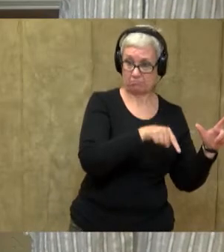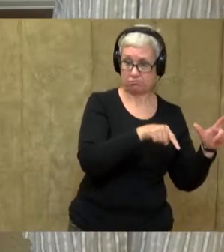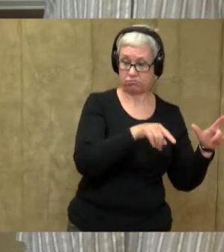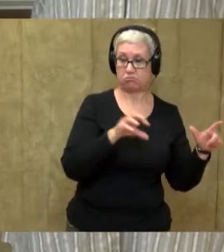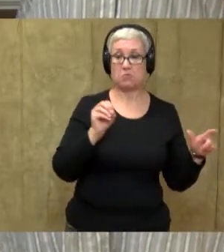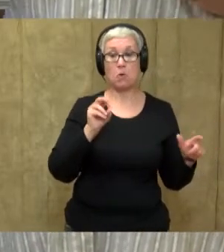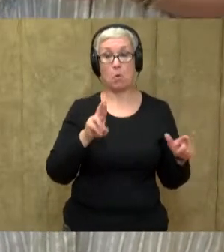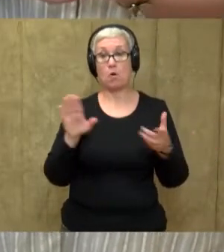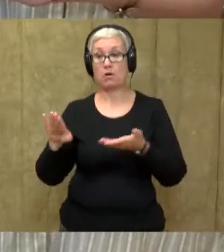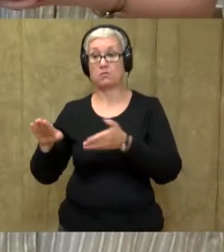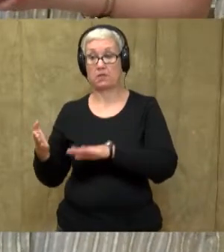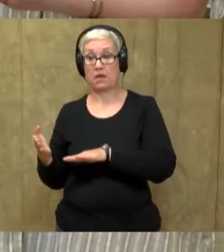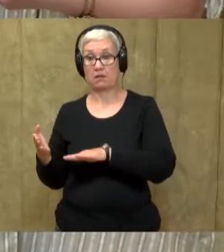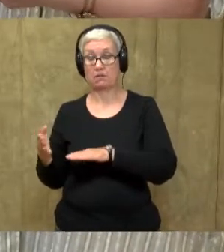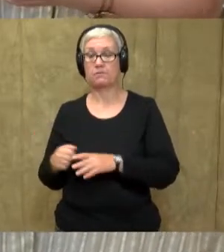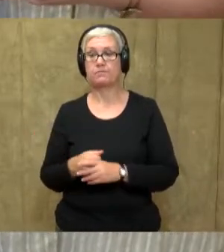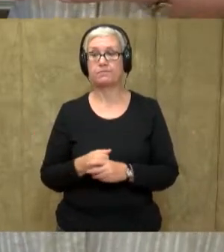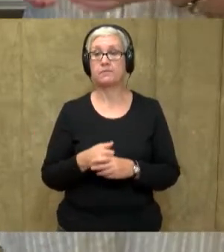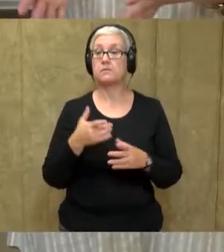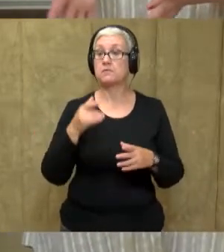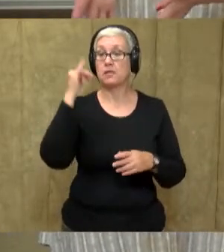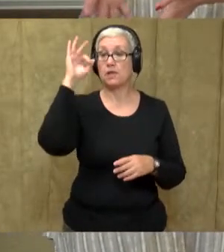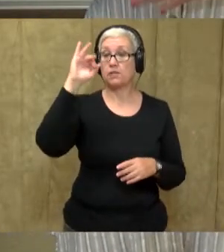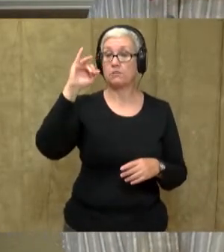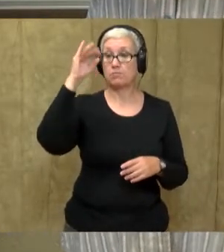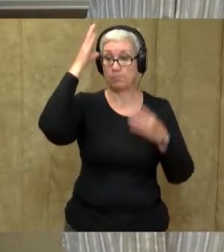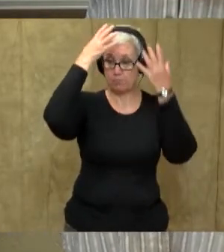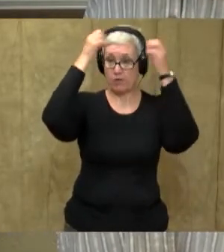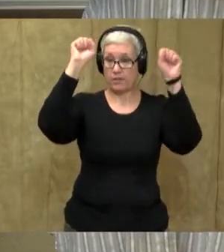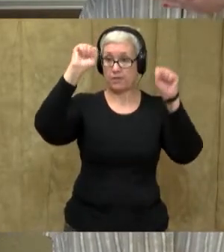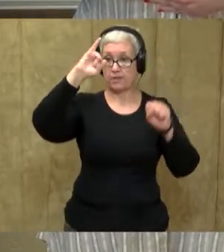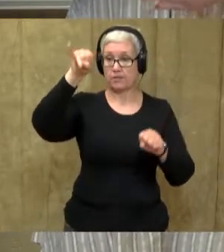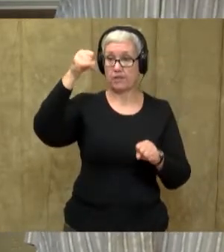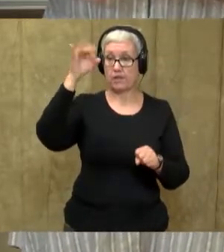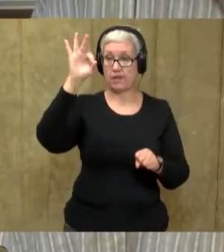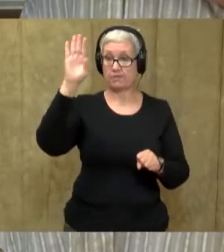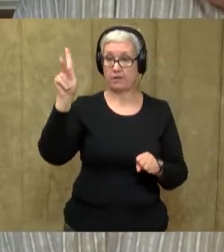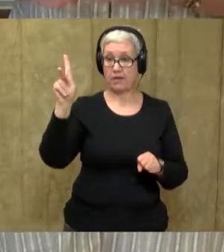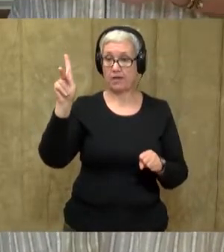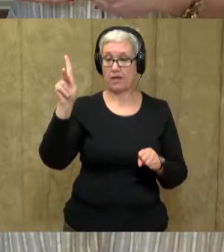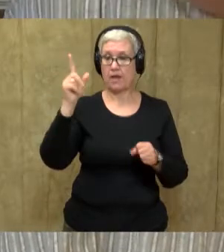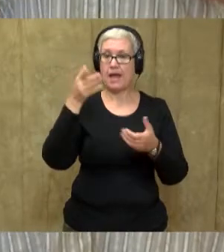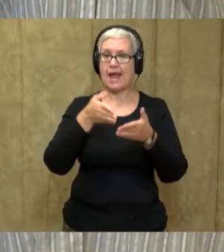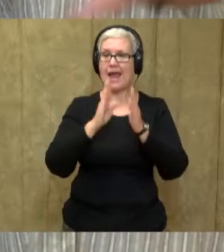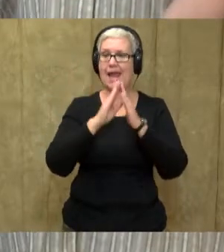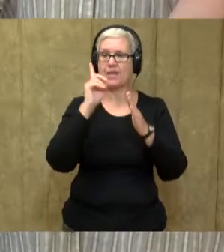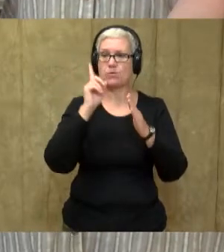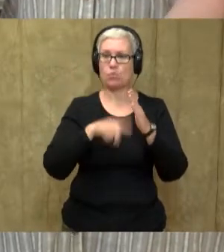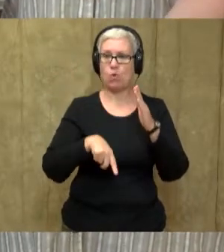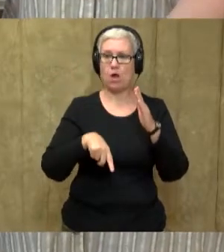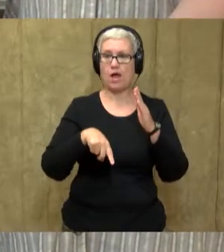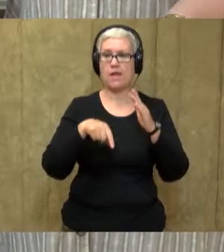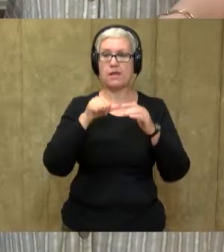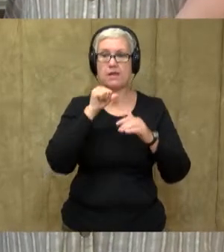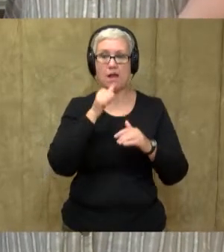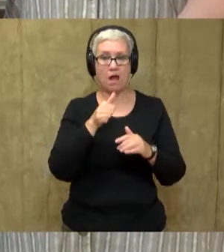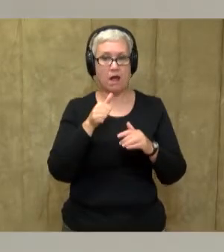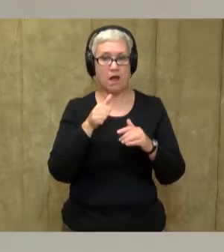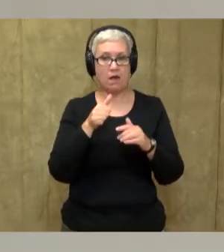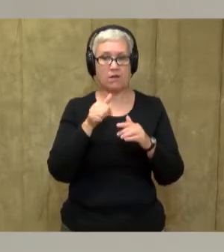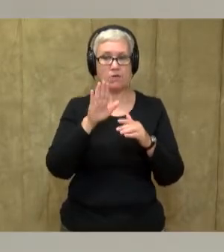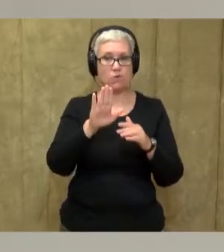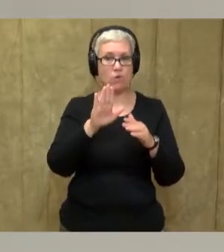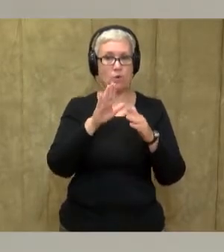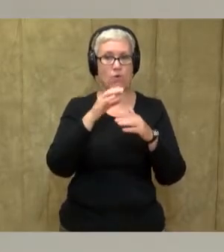one from JFK, President John F. Kennedy. He said, ask not what your country can do for you, but